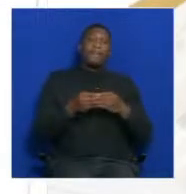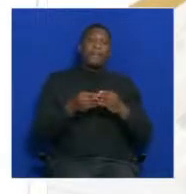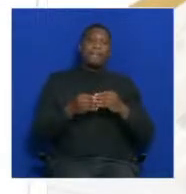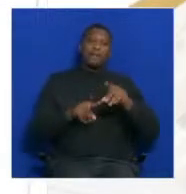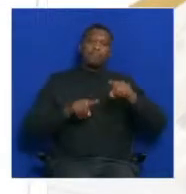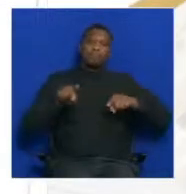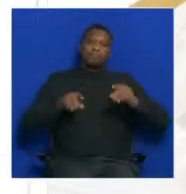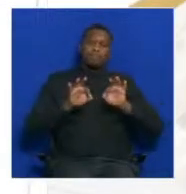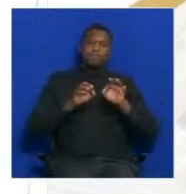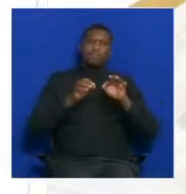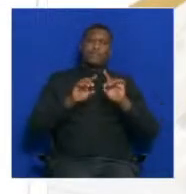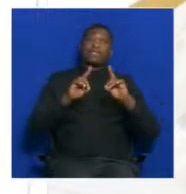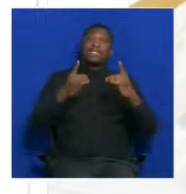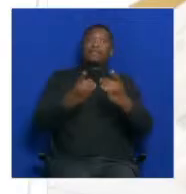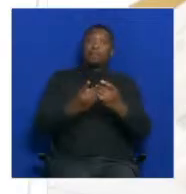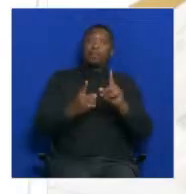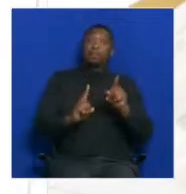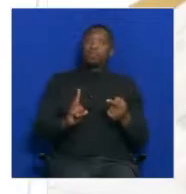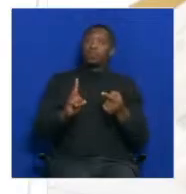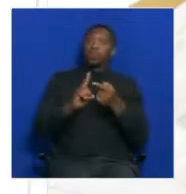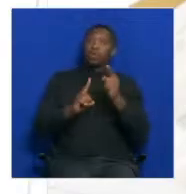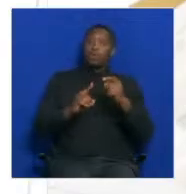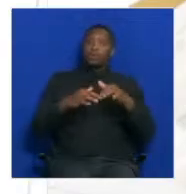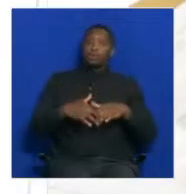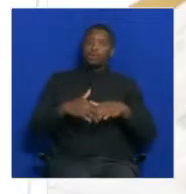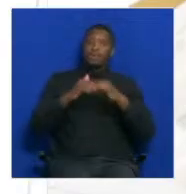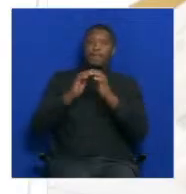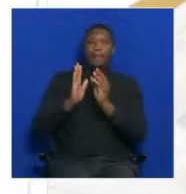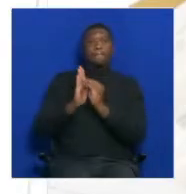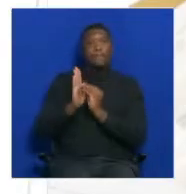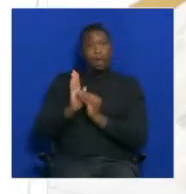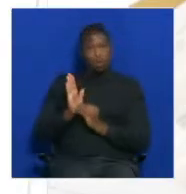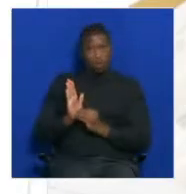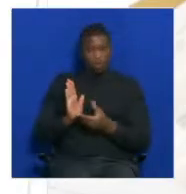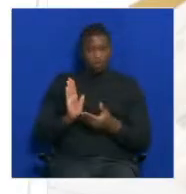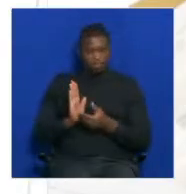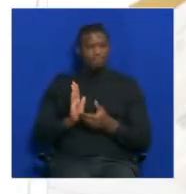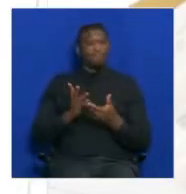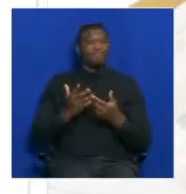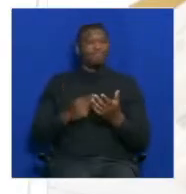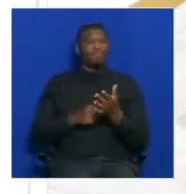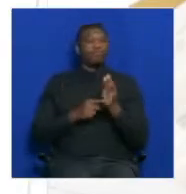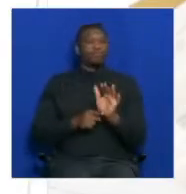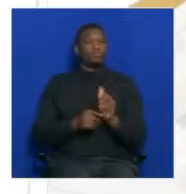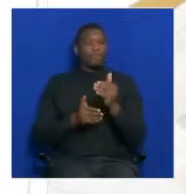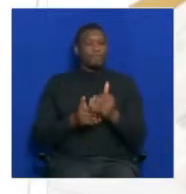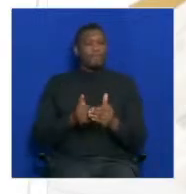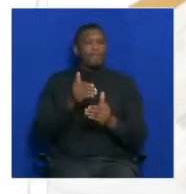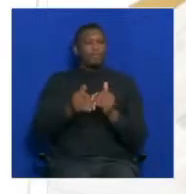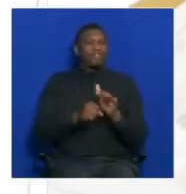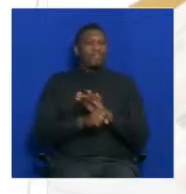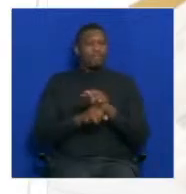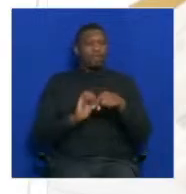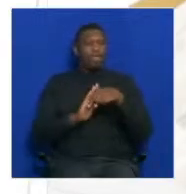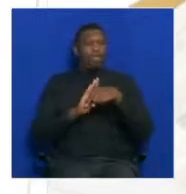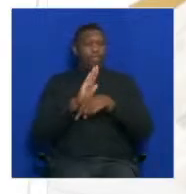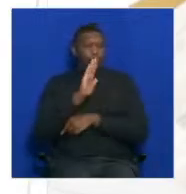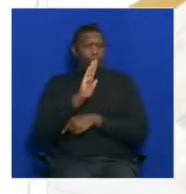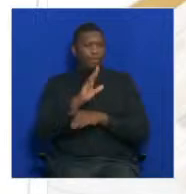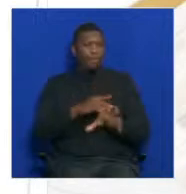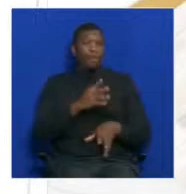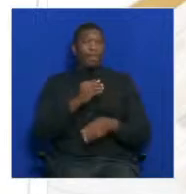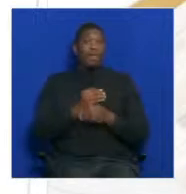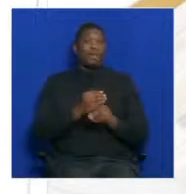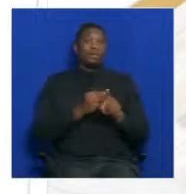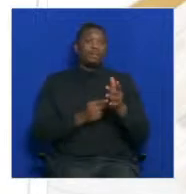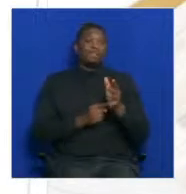the operational manual, which sets out processes in detail and incorporates the intake criteria.